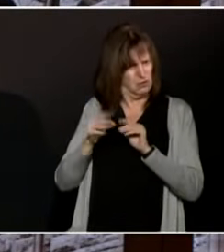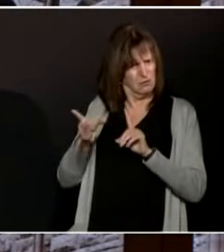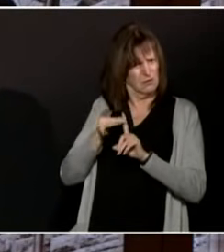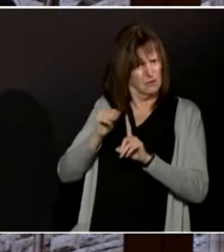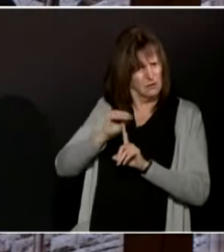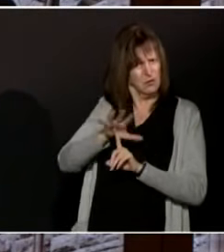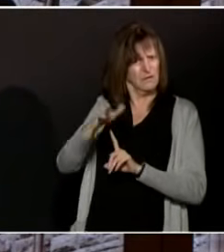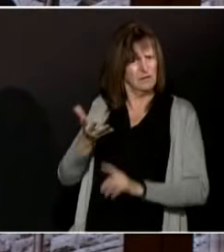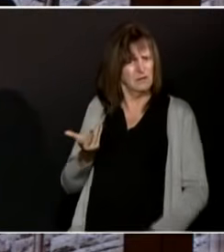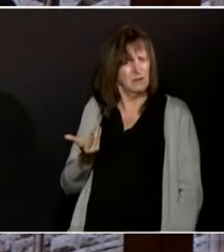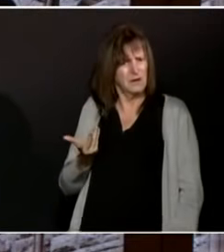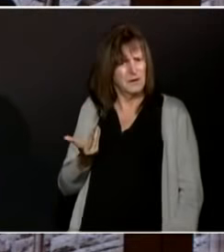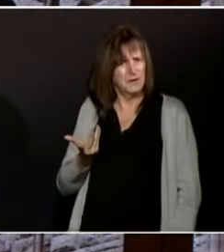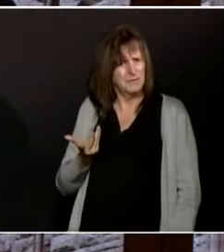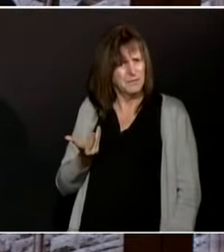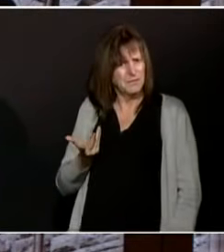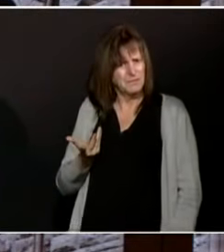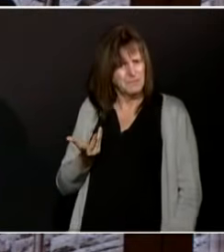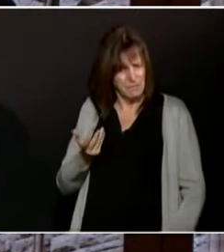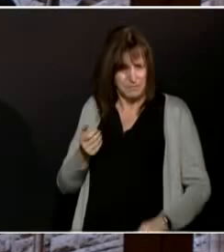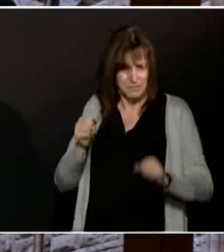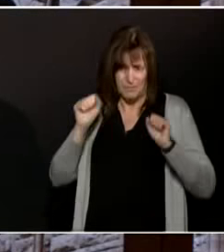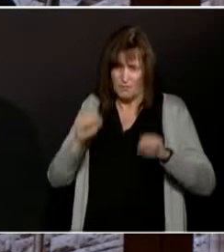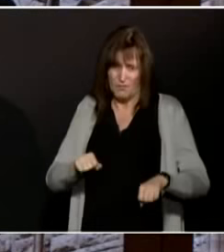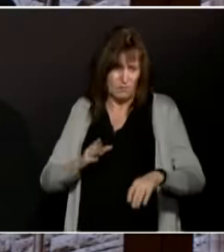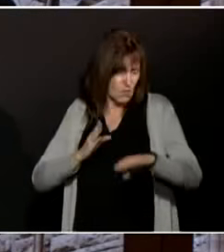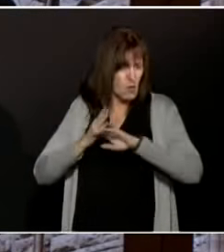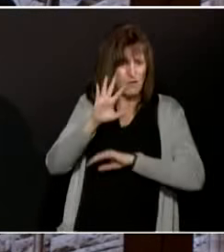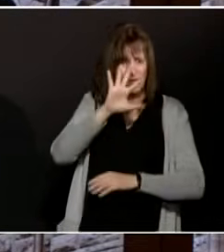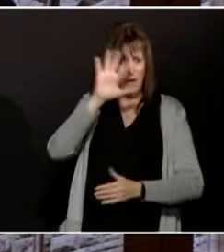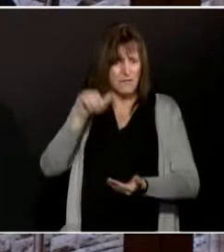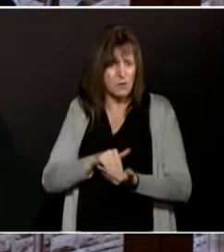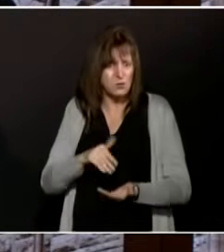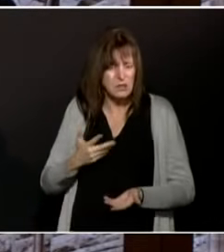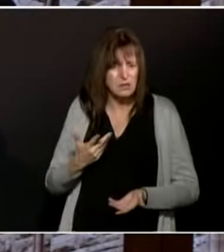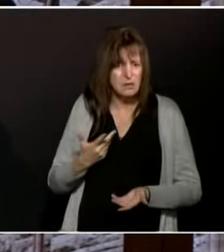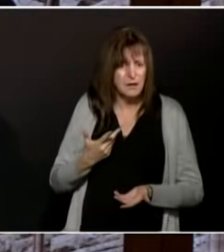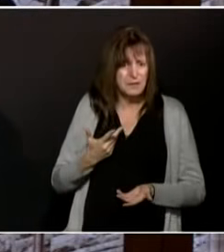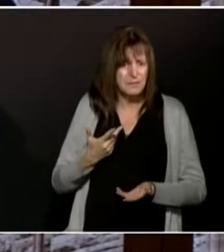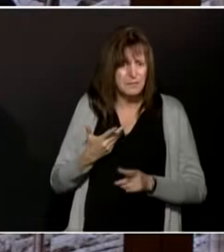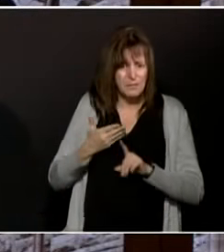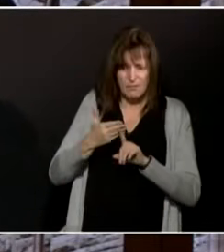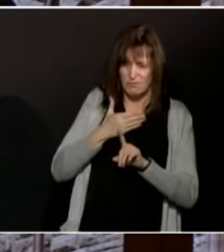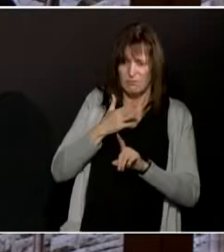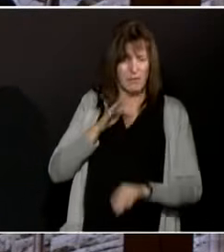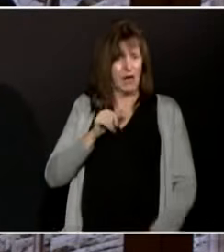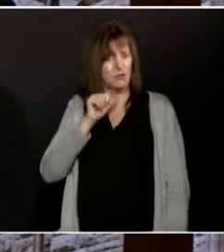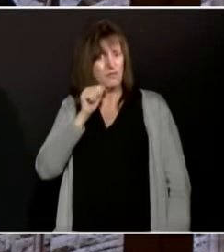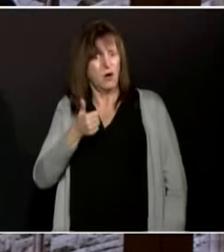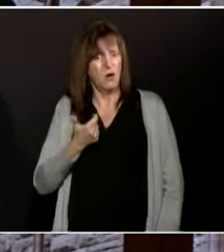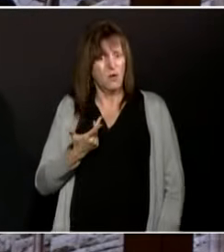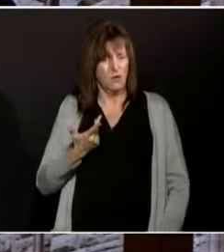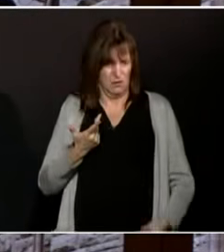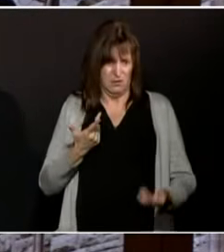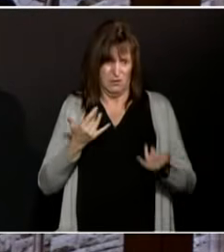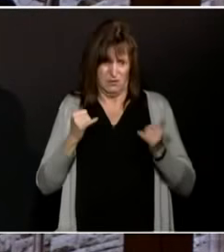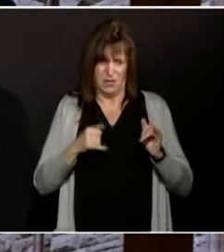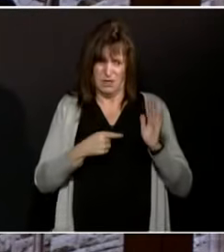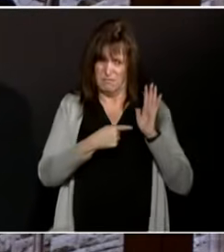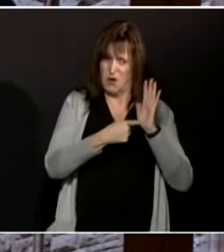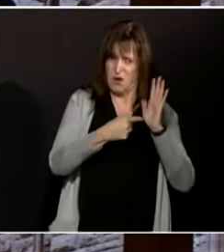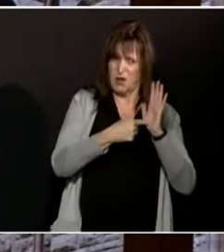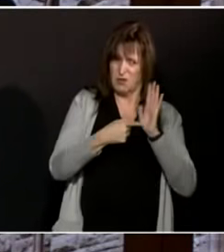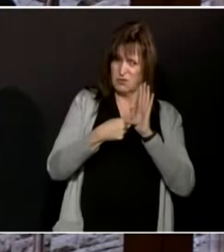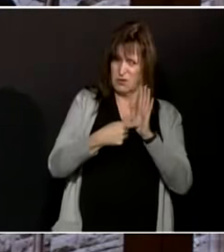weekend, and that is consistent with the modeling data. There's 1,955 patients in